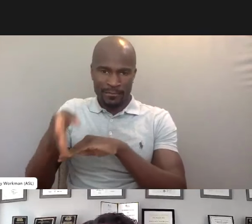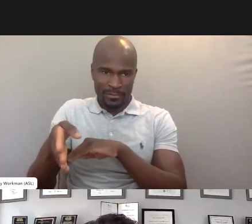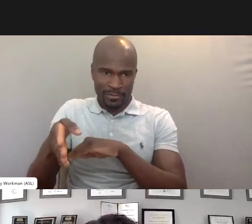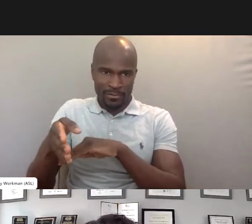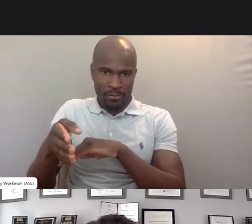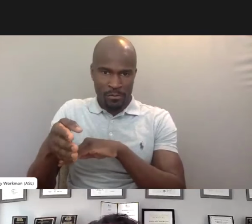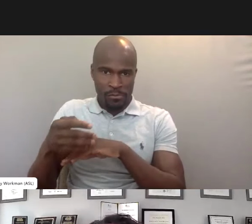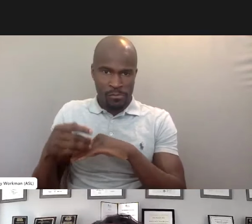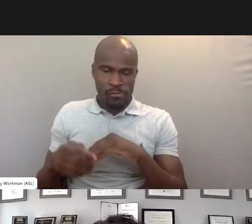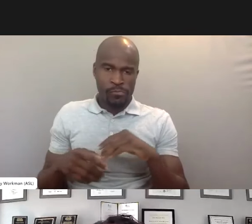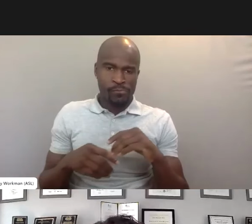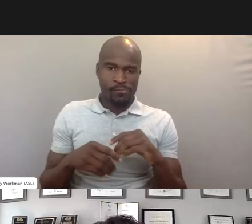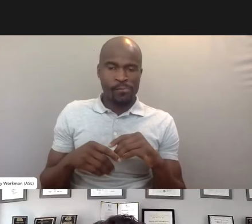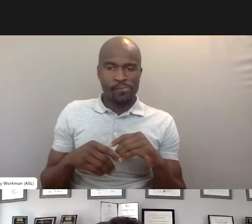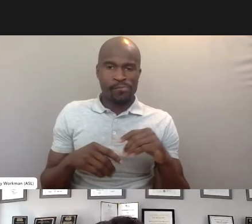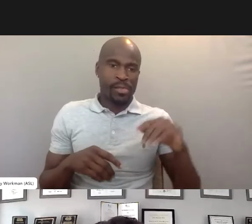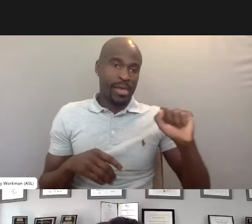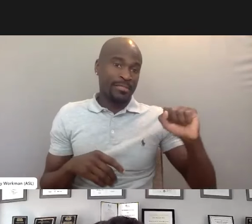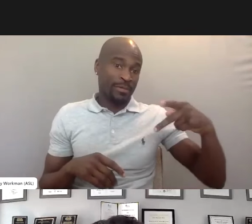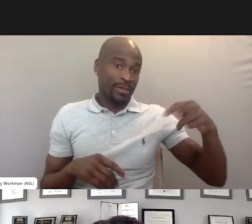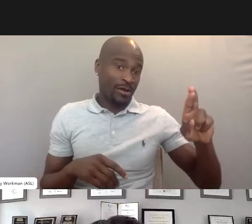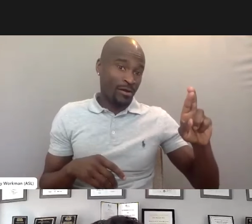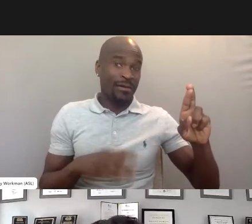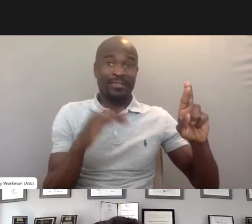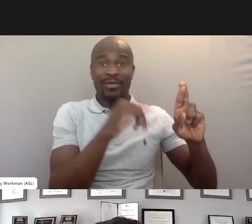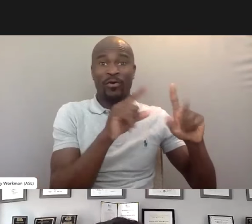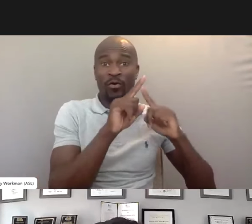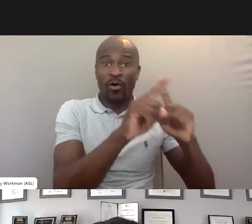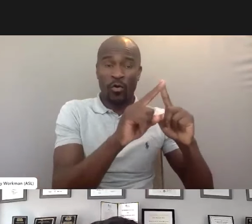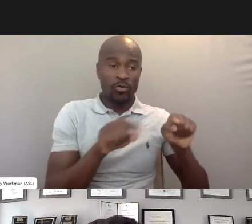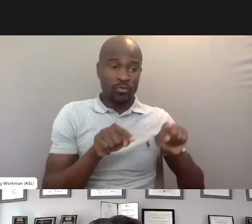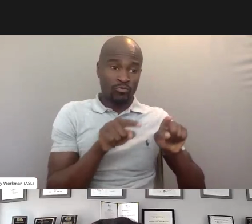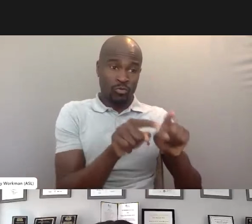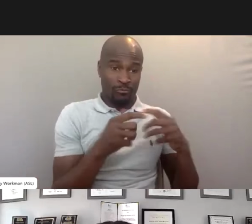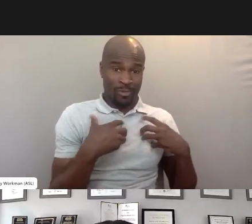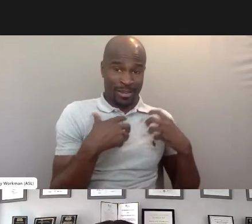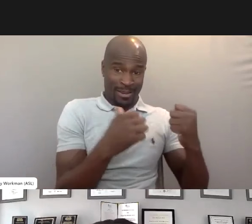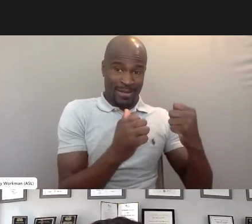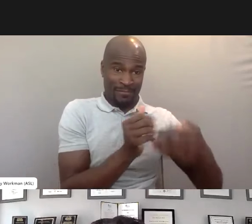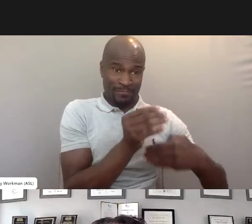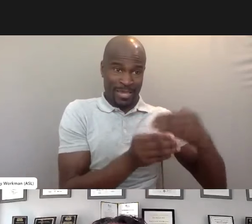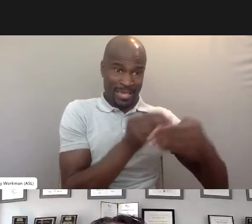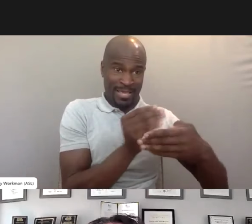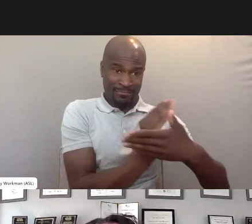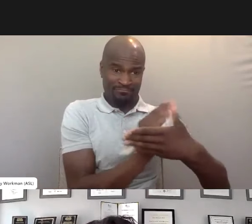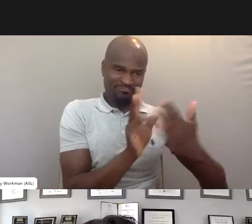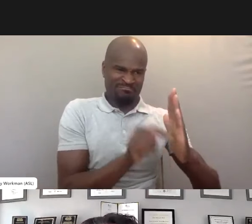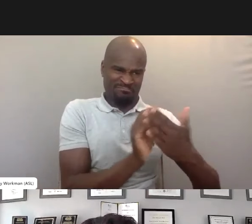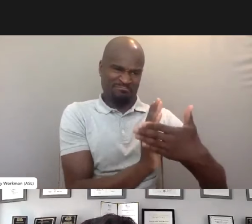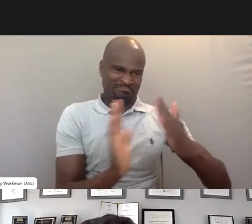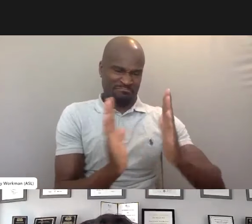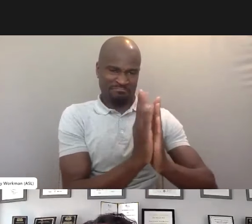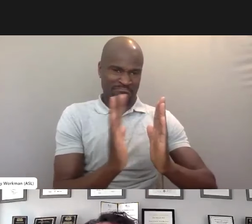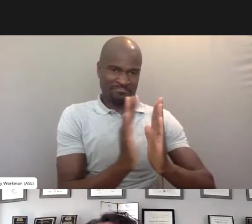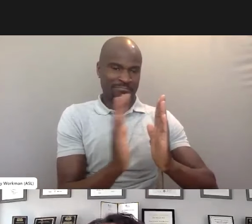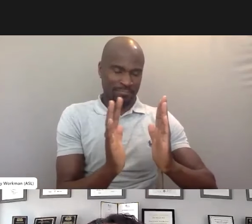PFA. SPR is really to help build skills during that recovery phase. So after safety and security and those immediate